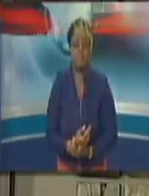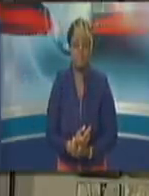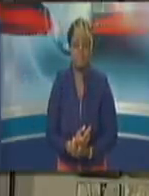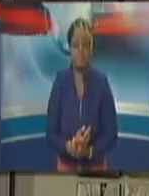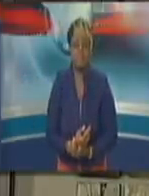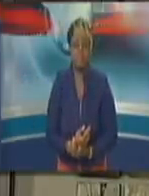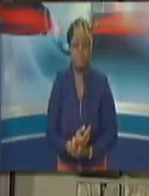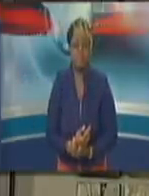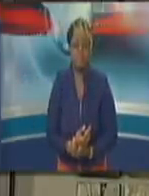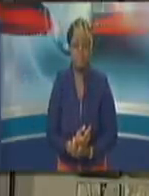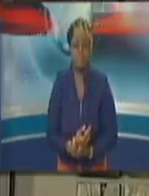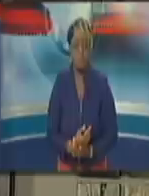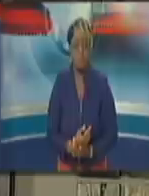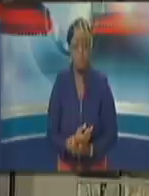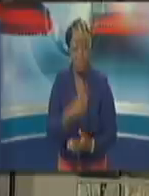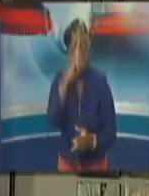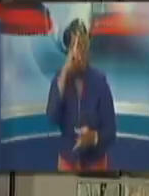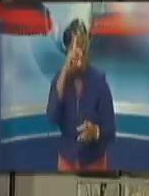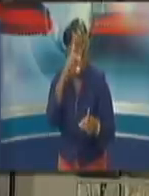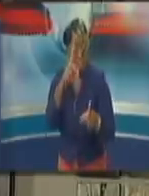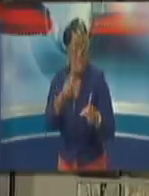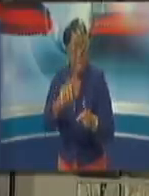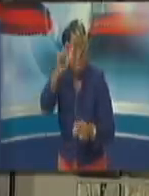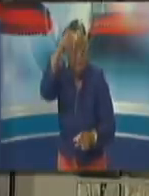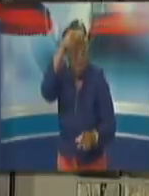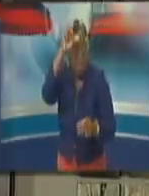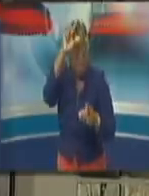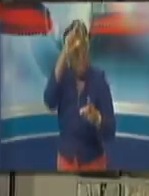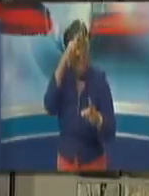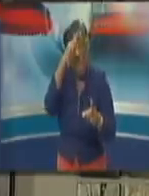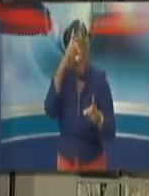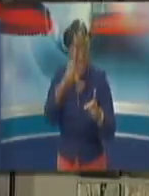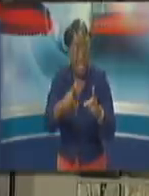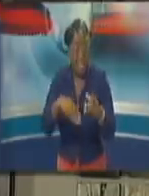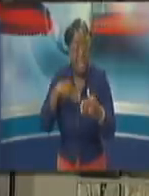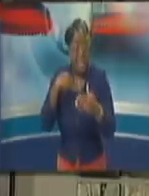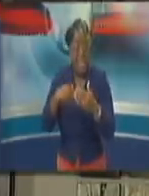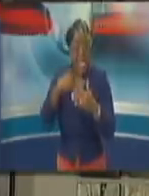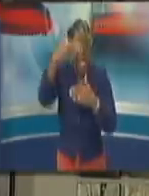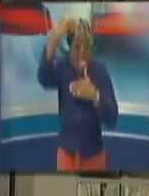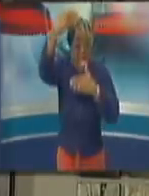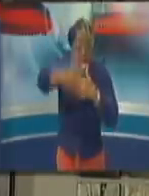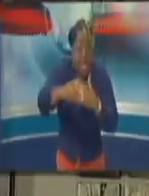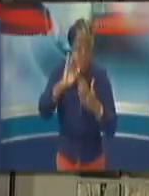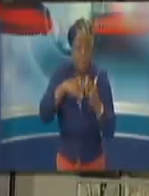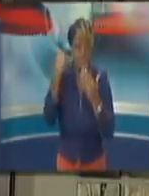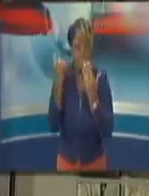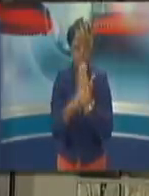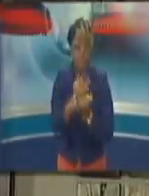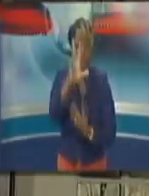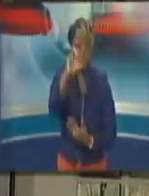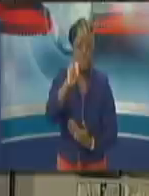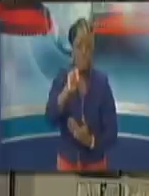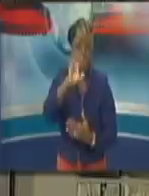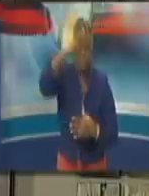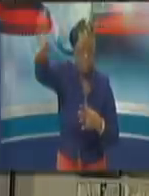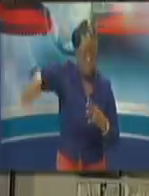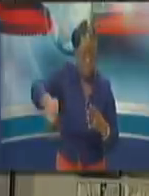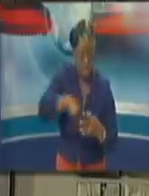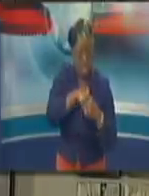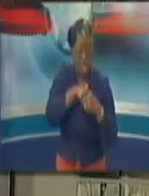We took the decision after January 30th to also include other